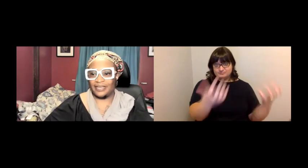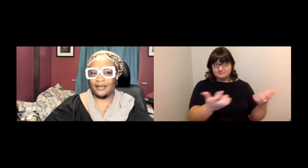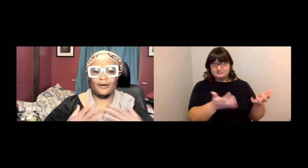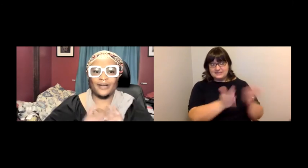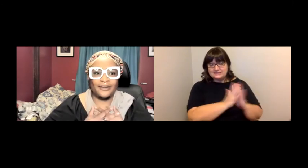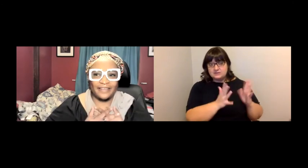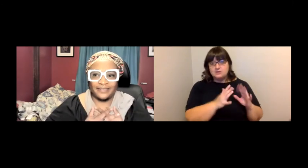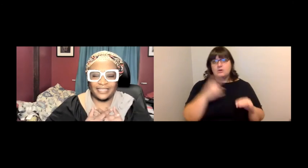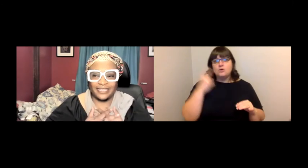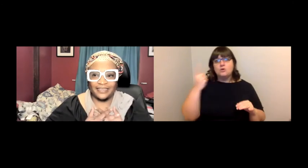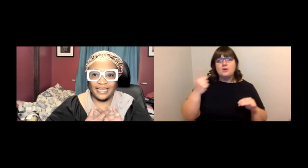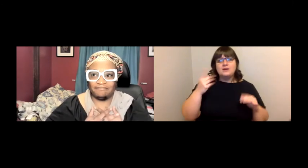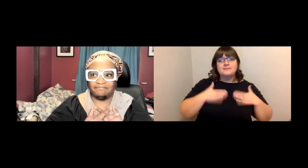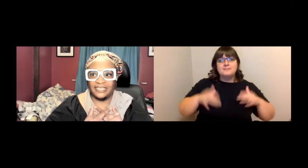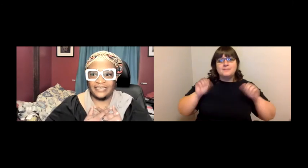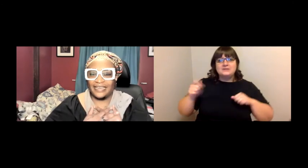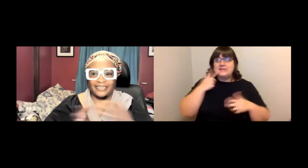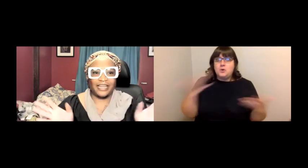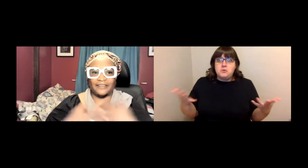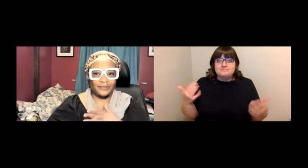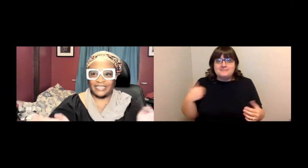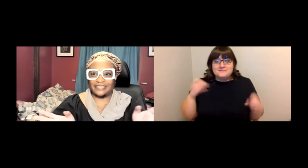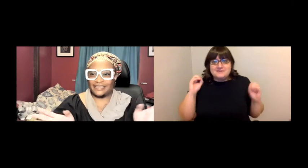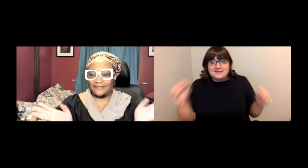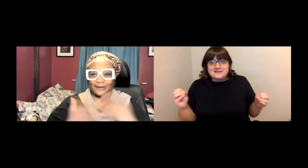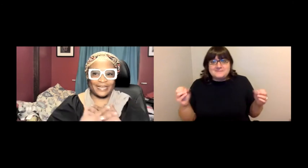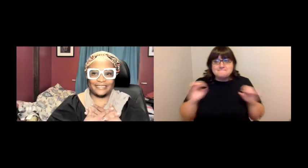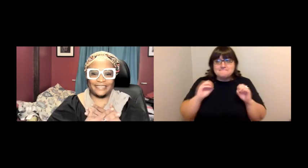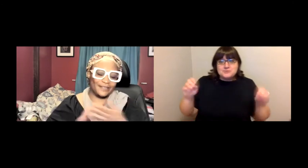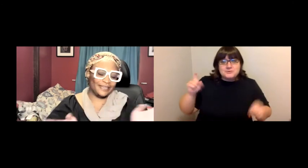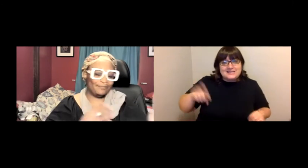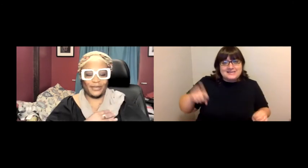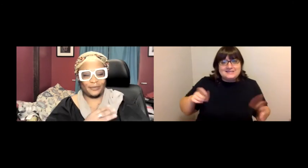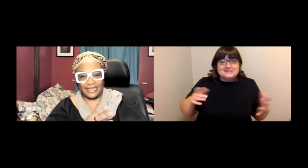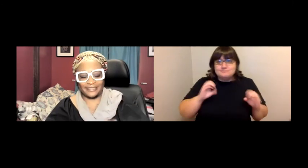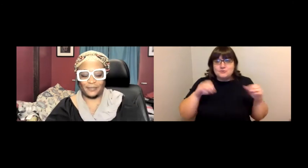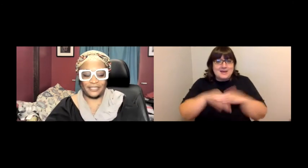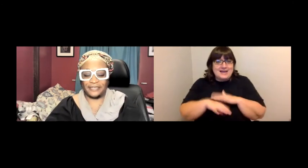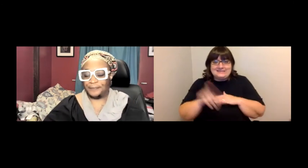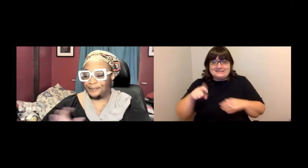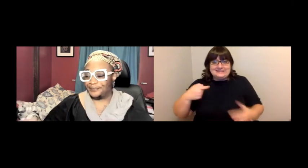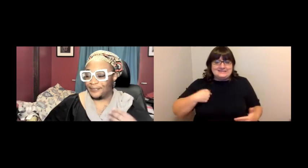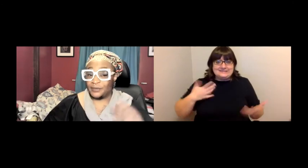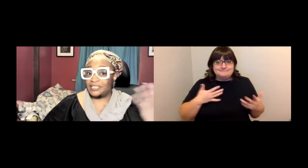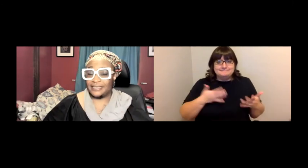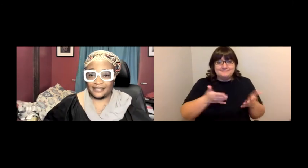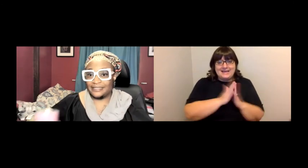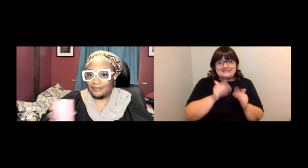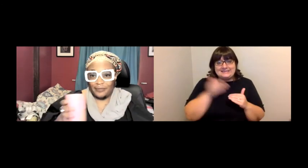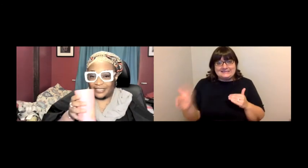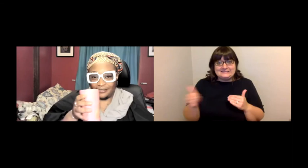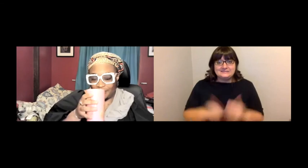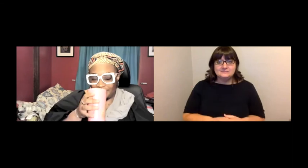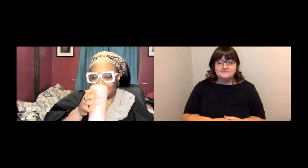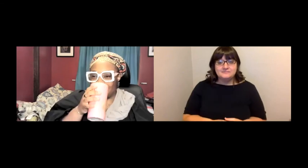will be like, oh, I don't have anything. I have no needs. I have no access needs. So like, pass, next person, which like some